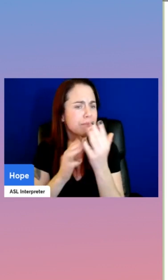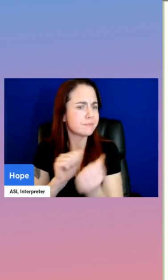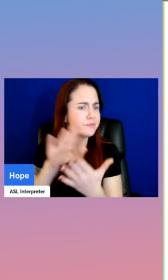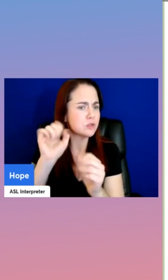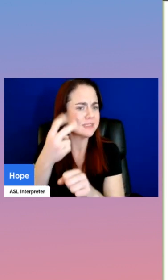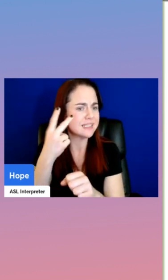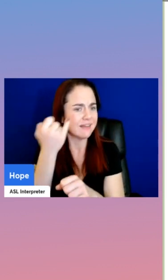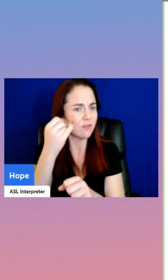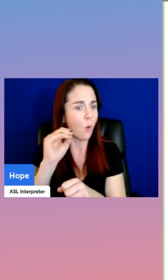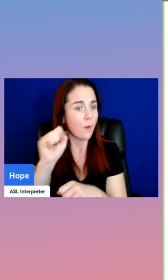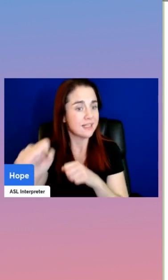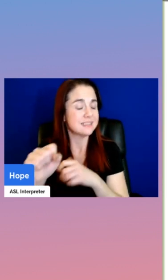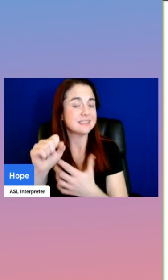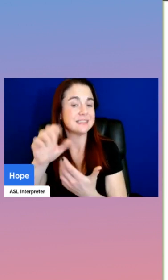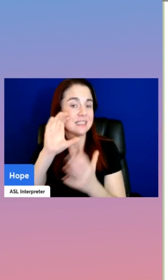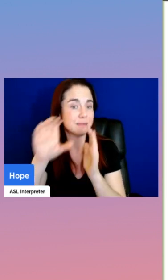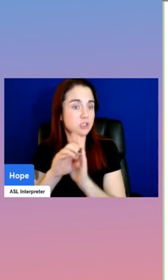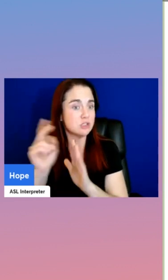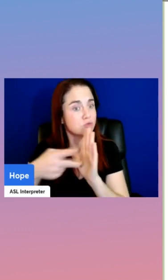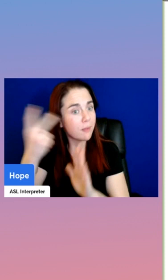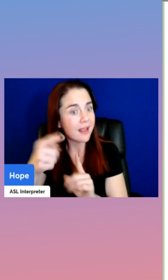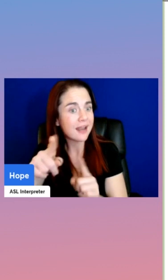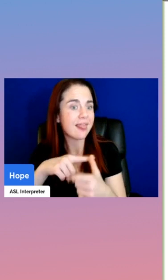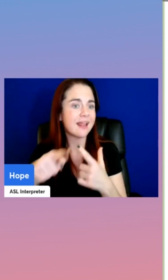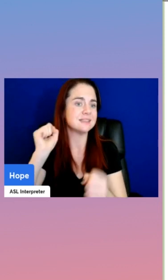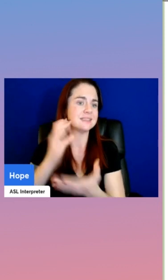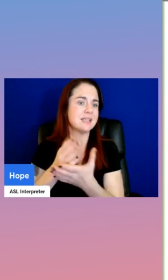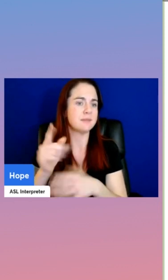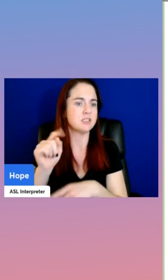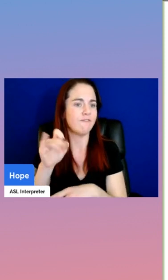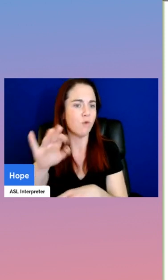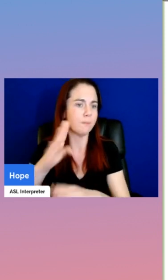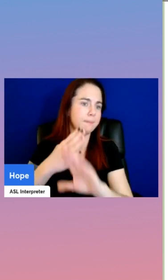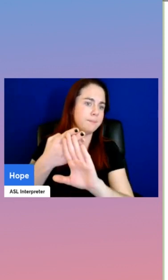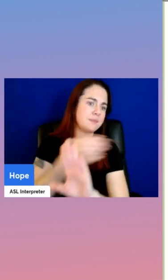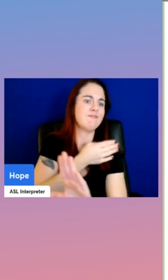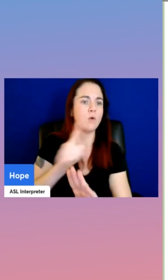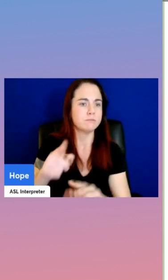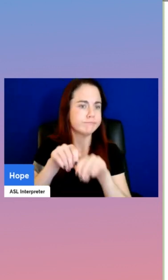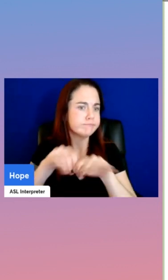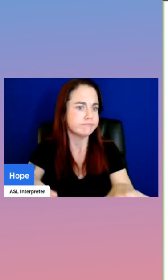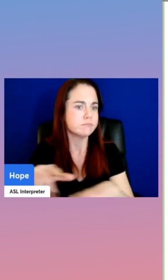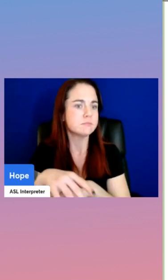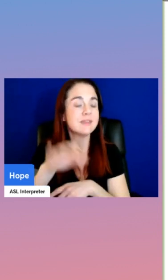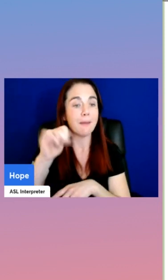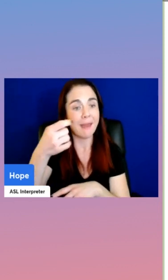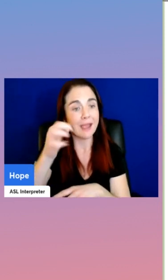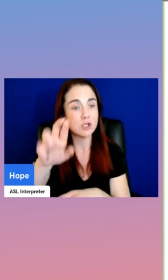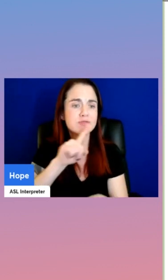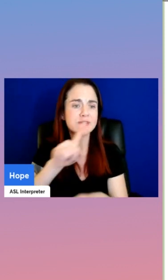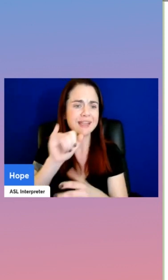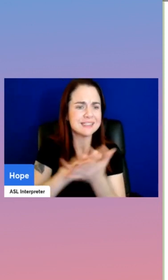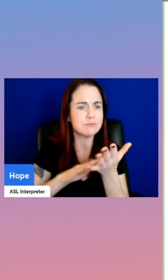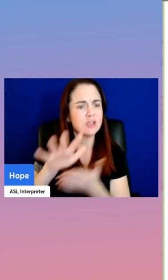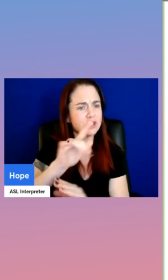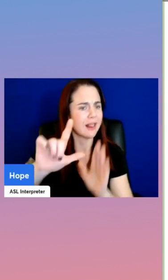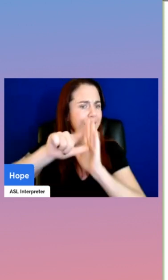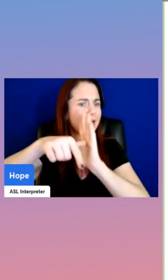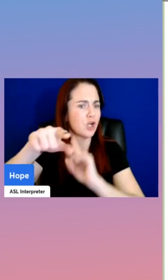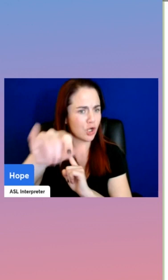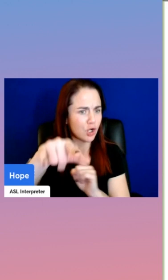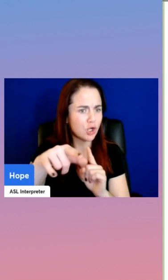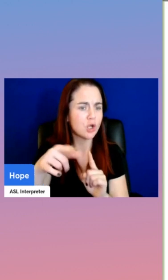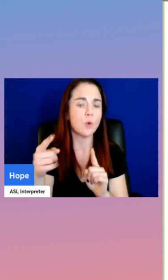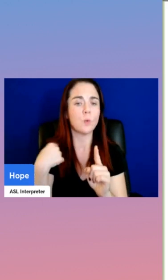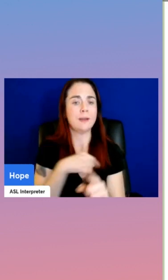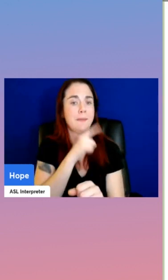is deprecated or not, if it's revoked or not, and we can stop the Terraform plan ahead of time. So really, Packer is that abstraction layer which will make